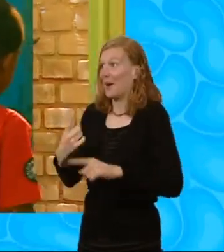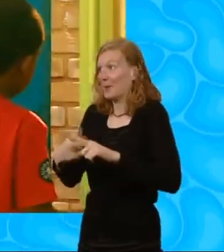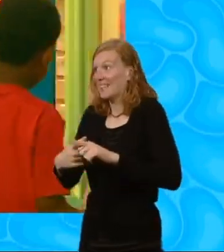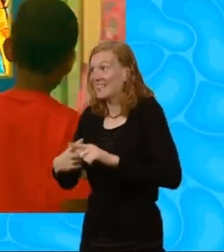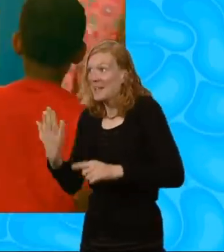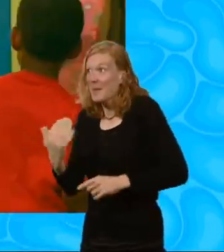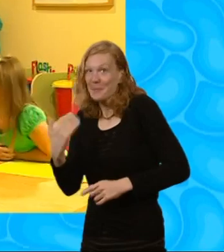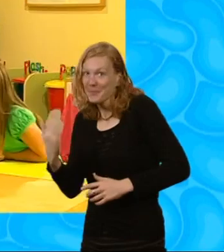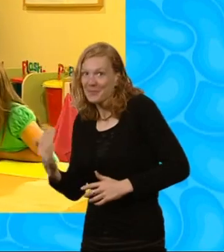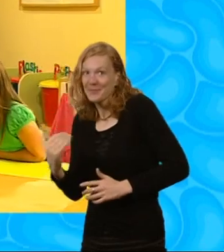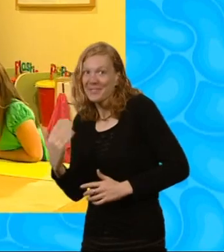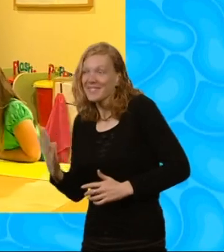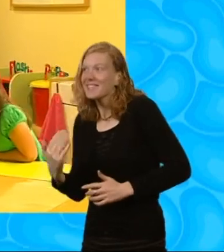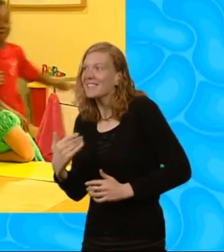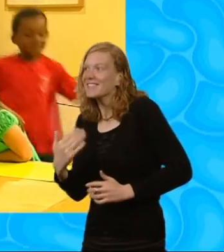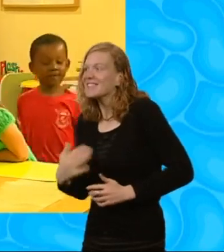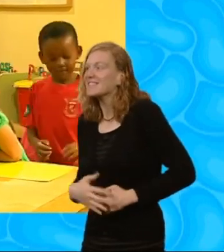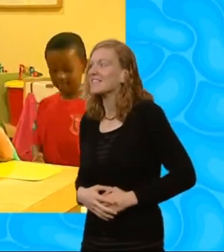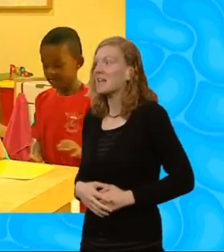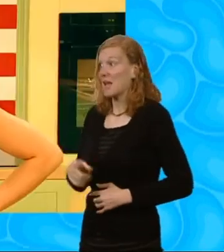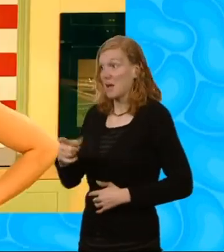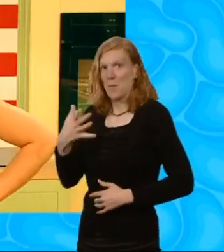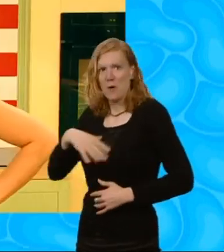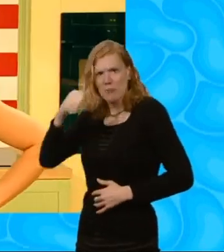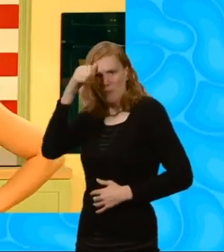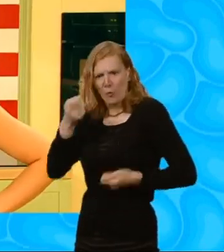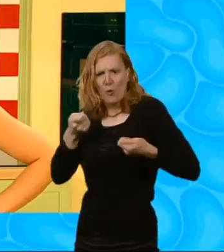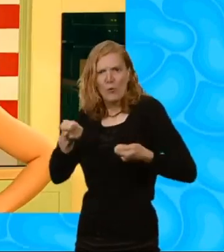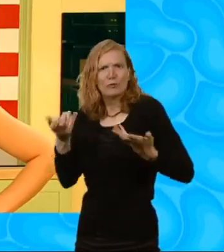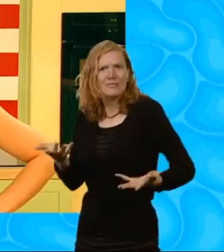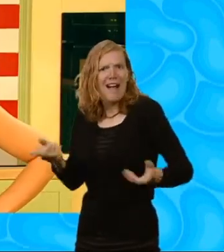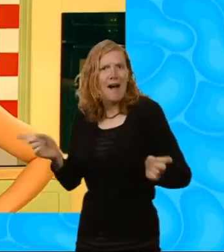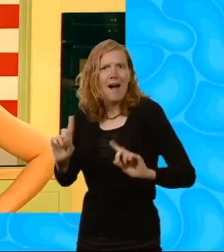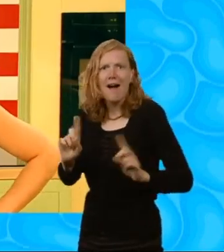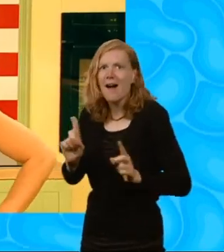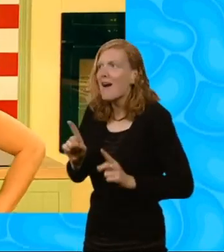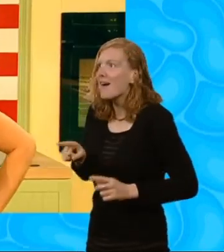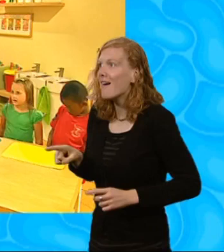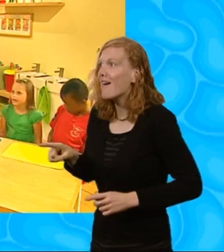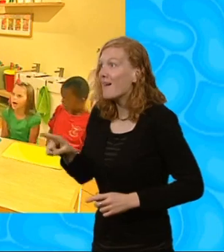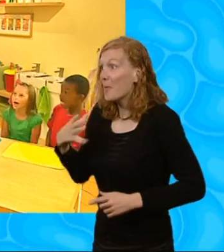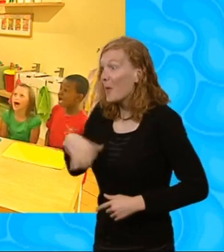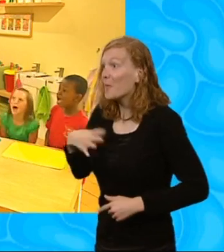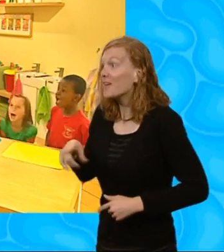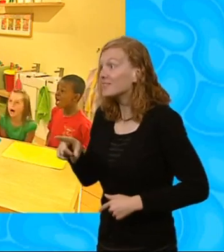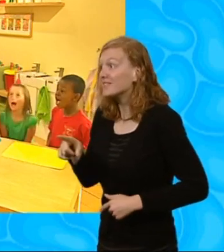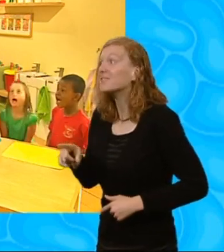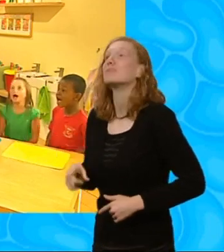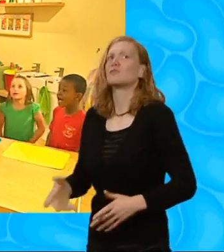in, quickly. Come on. Now, do you want to know what delicious recipe we're going to cook today? Yes!